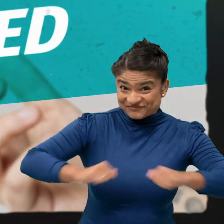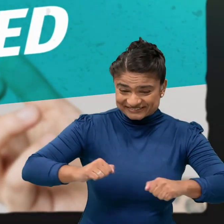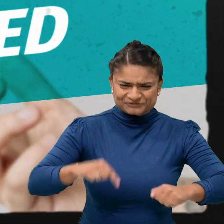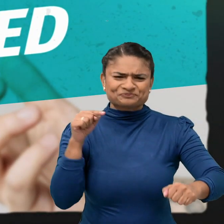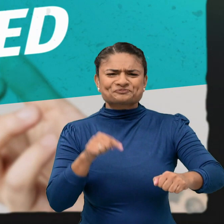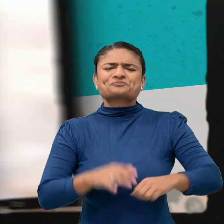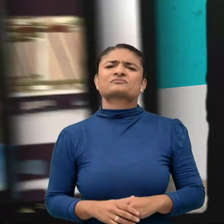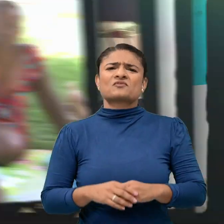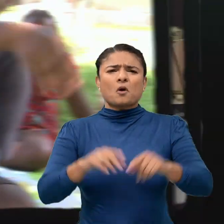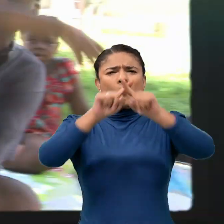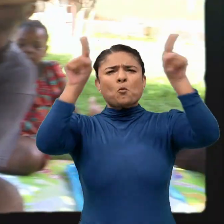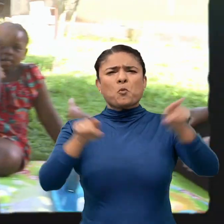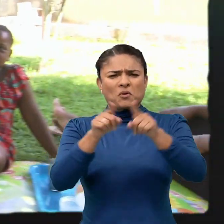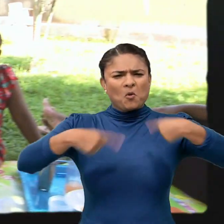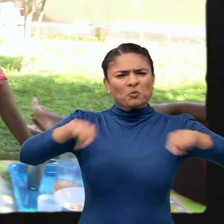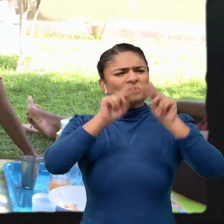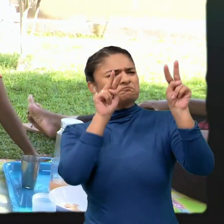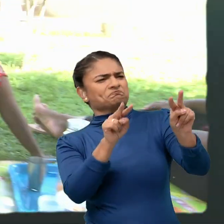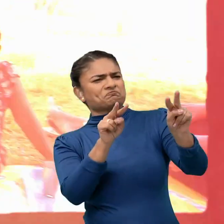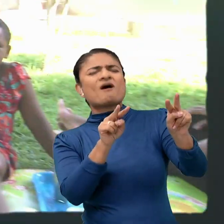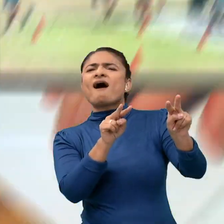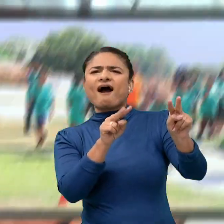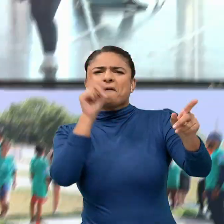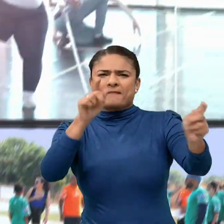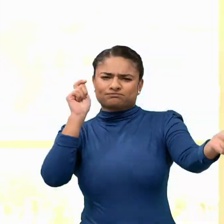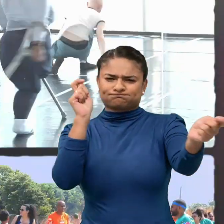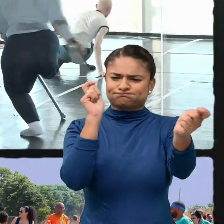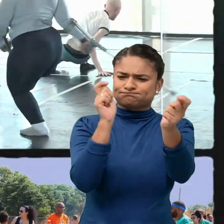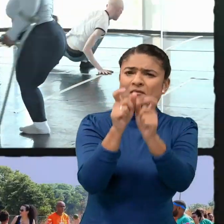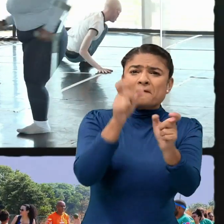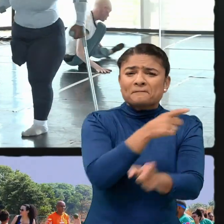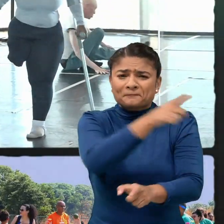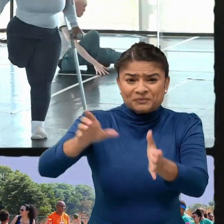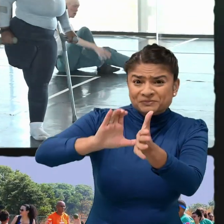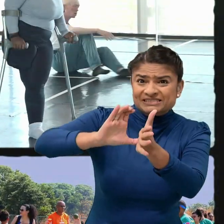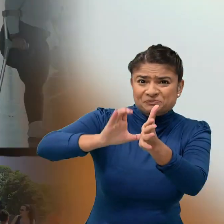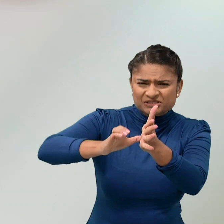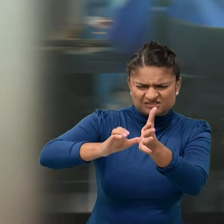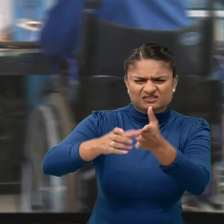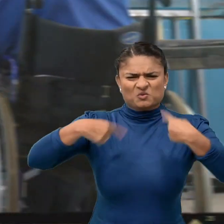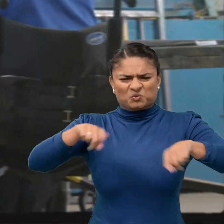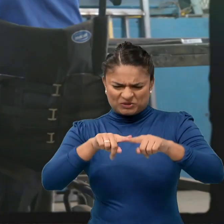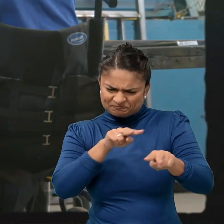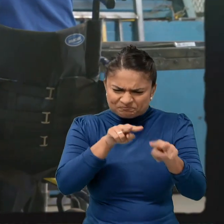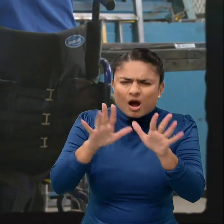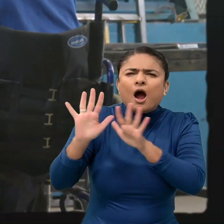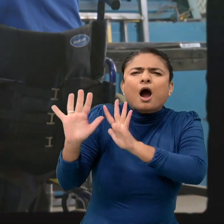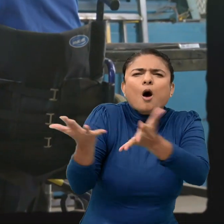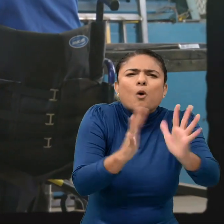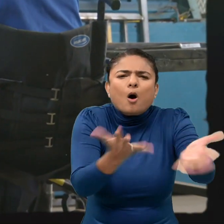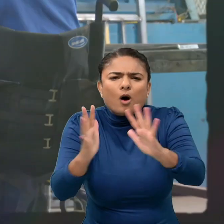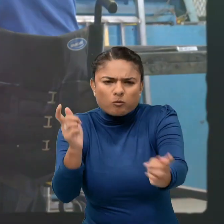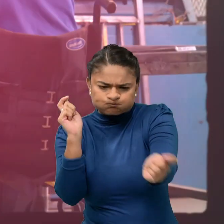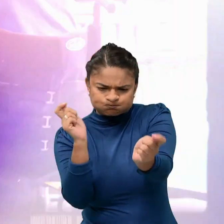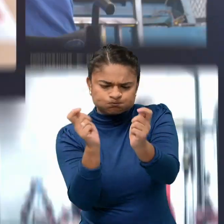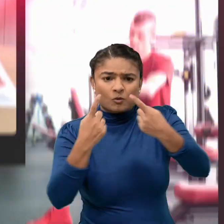Activated, your window into how we can change the way in which we aspire for persons with disabilities, how we change our